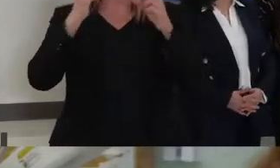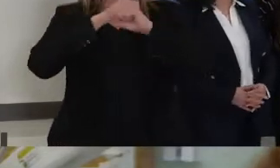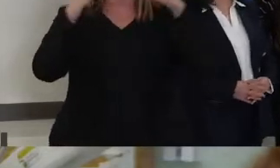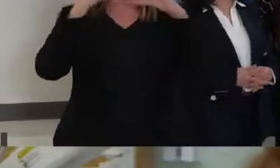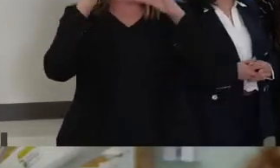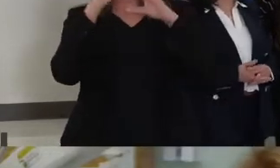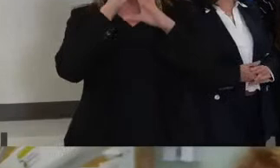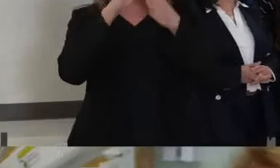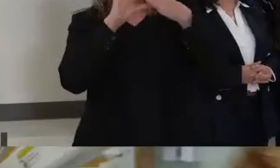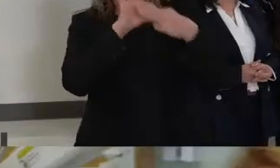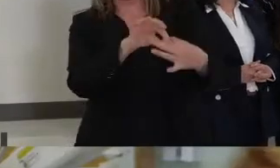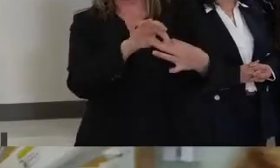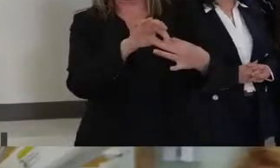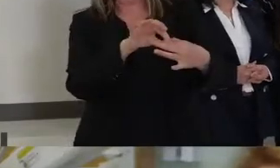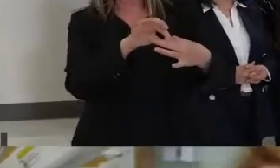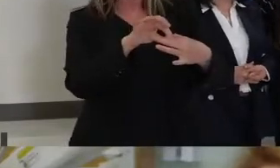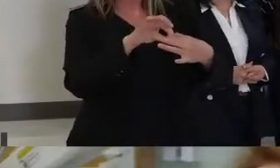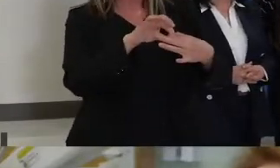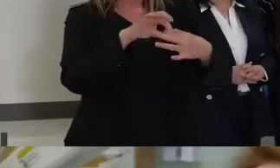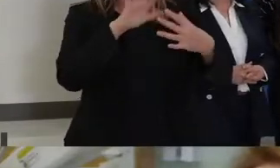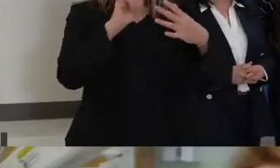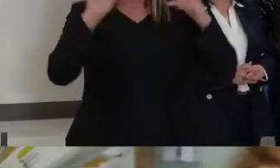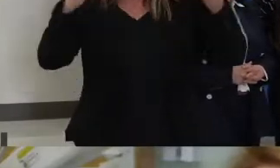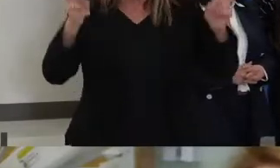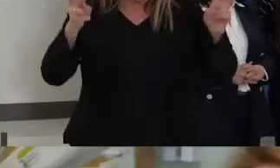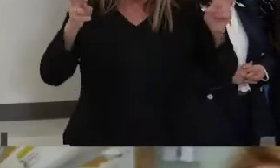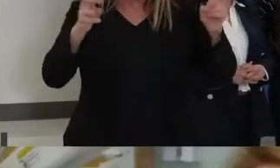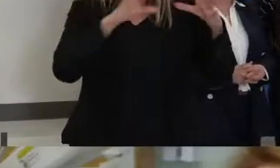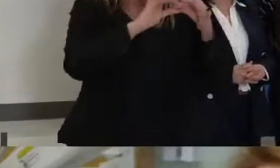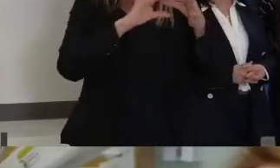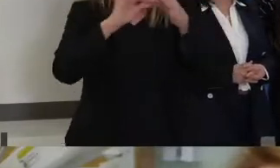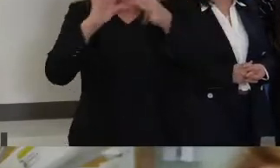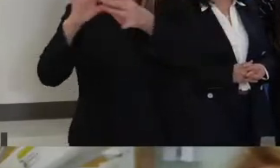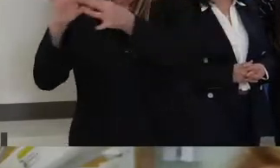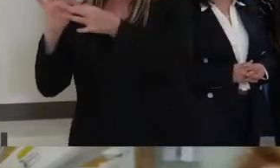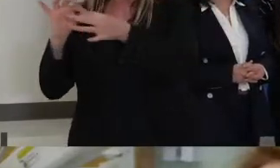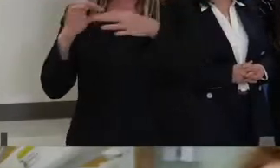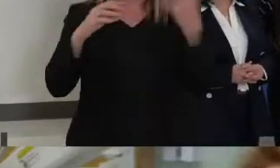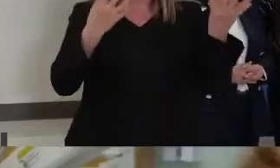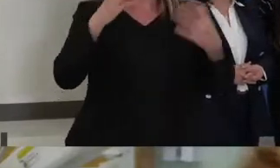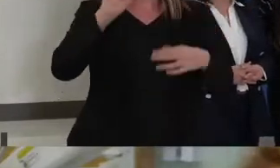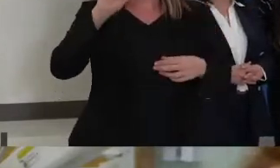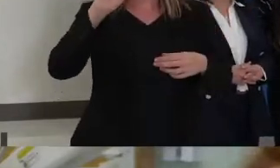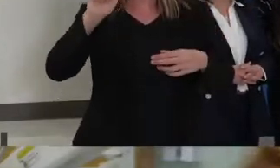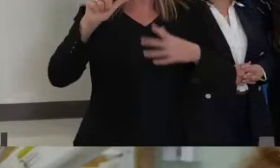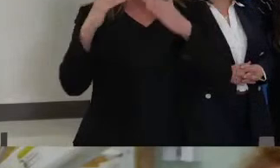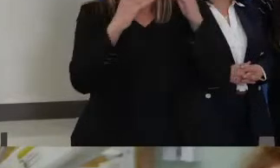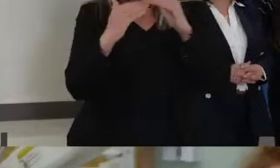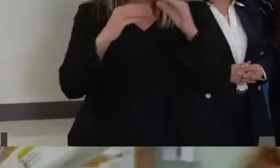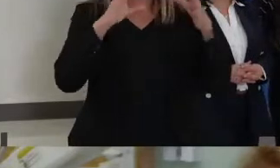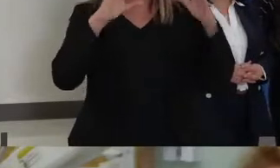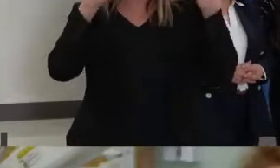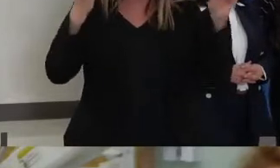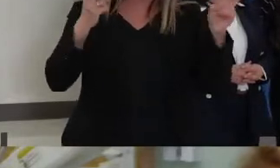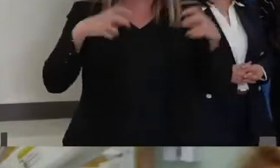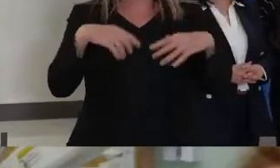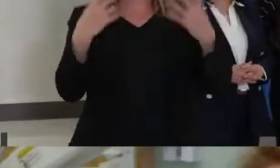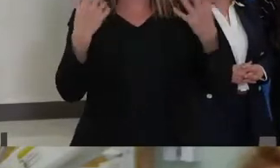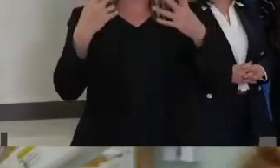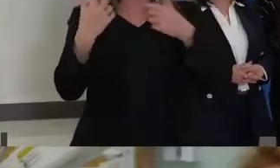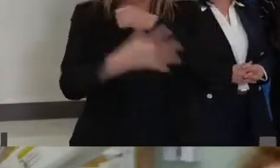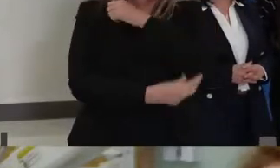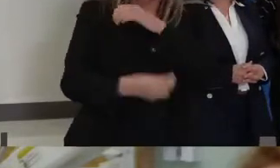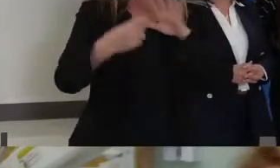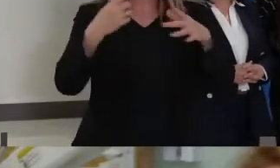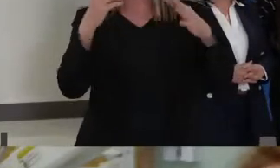this connects. There's a theme here. If you're not connecting that criminal justice theme, you're not connecting this theme around poverty and all its forms